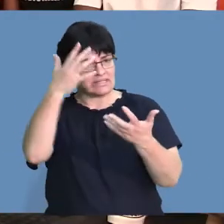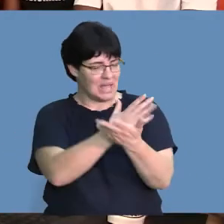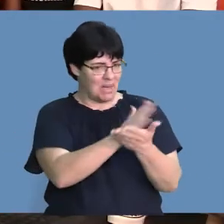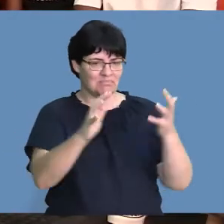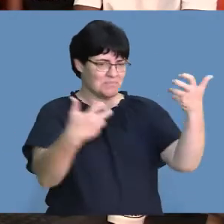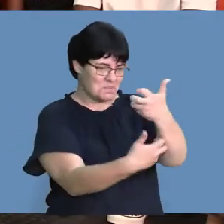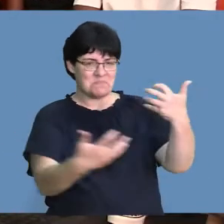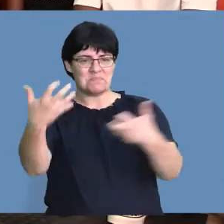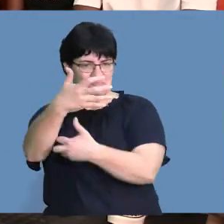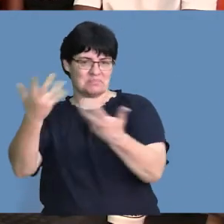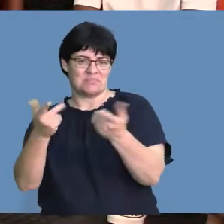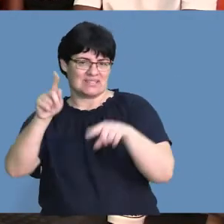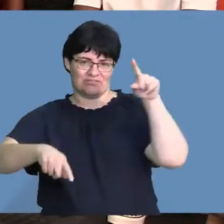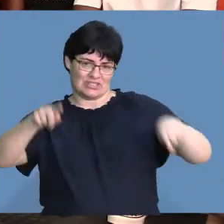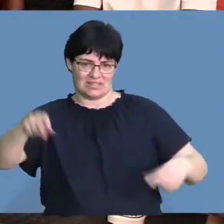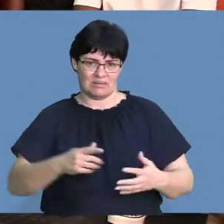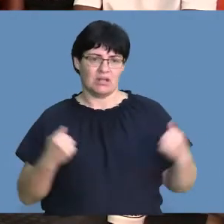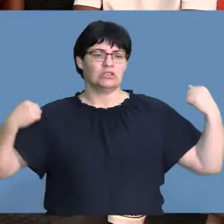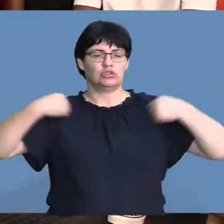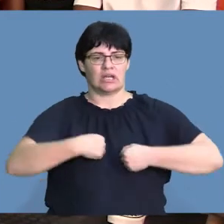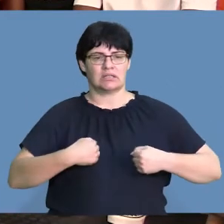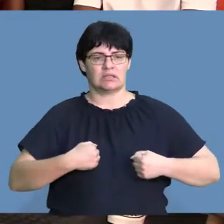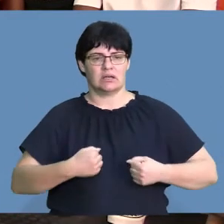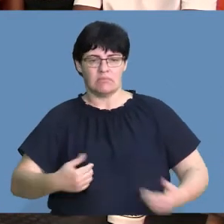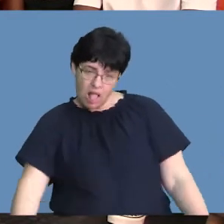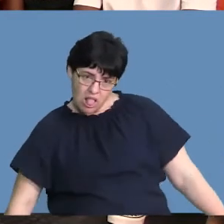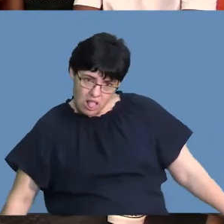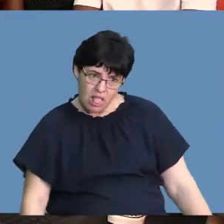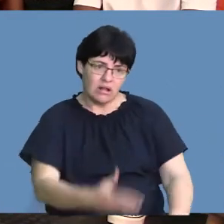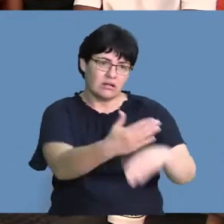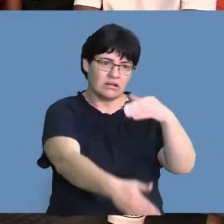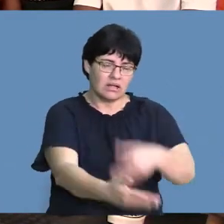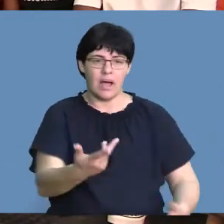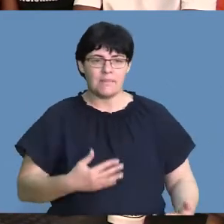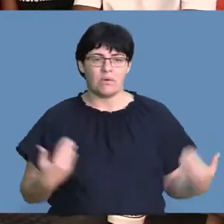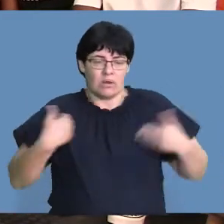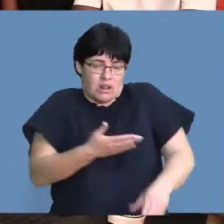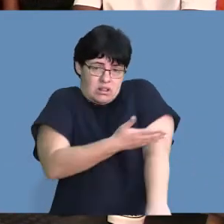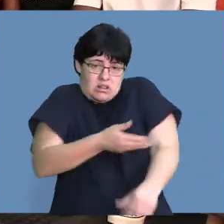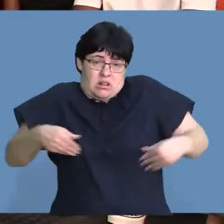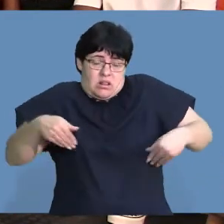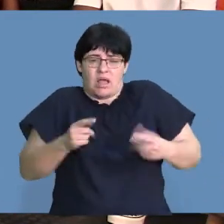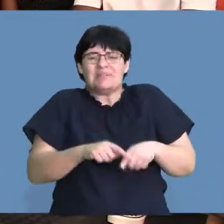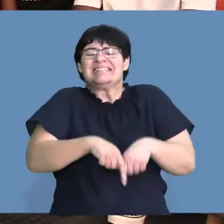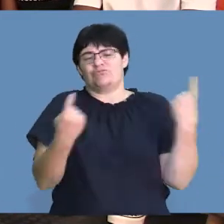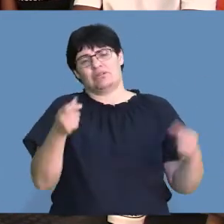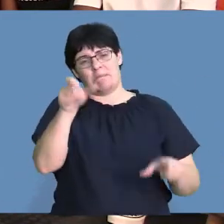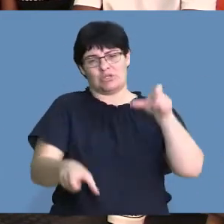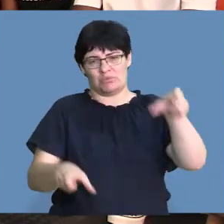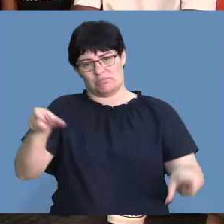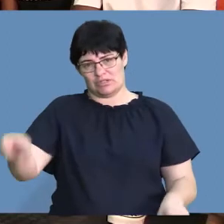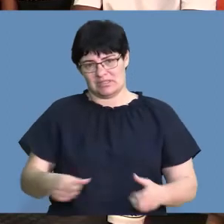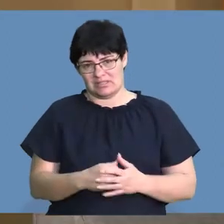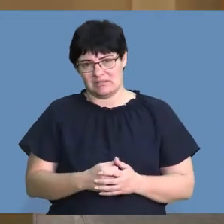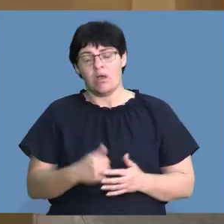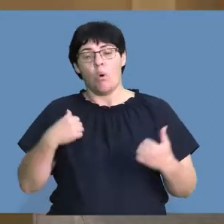Absolutely. Absolutely. I can't wear your jacket because it'll come down here. But you can't wear mine because it'll sit up here. And we try